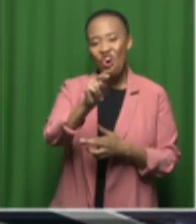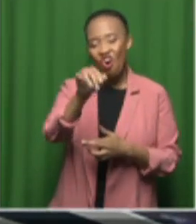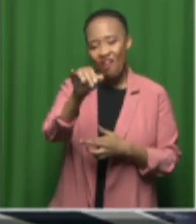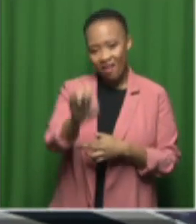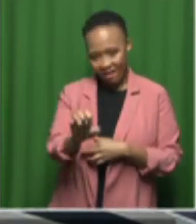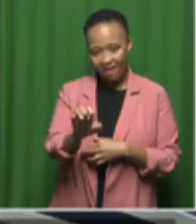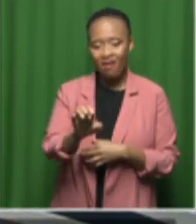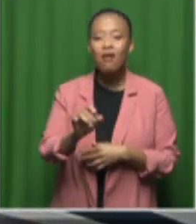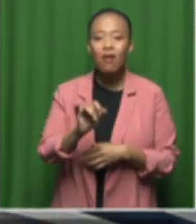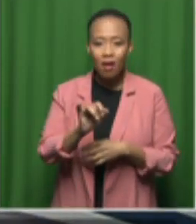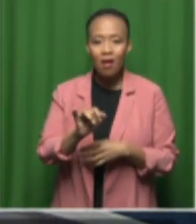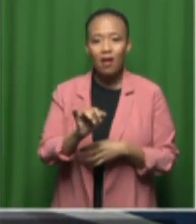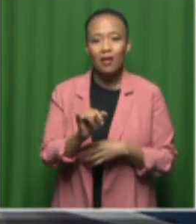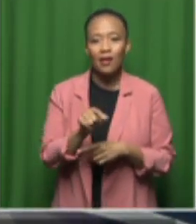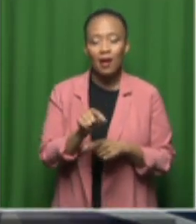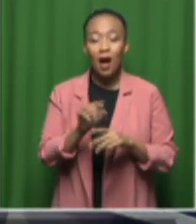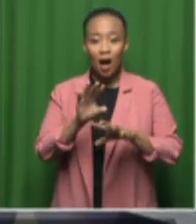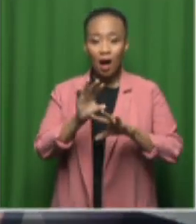to